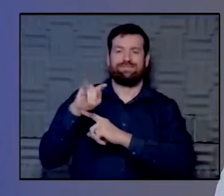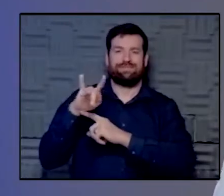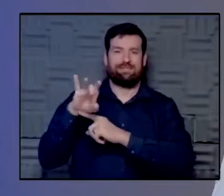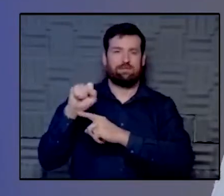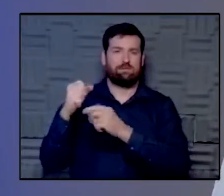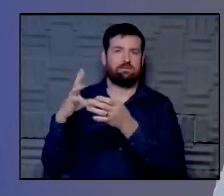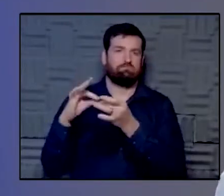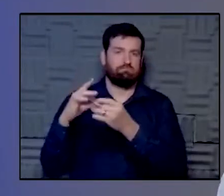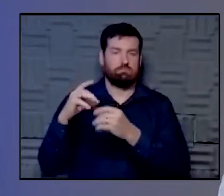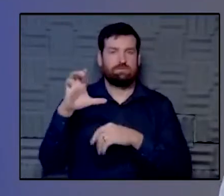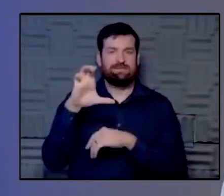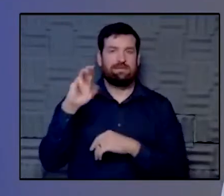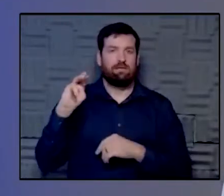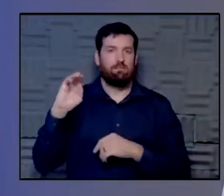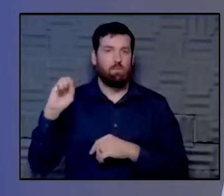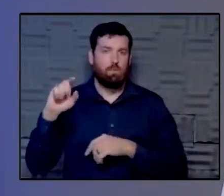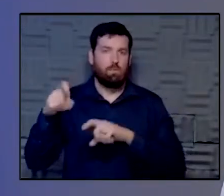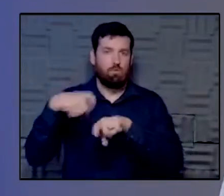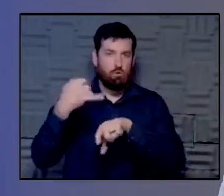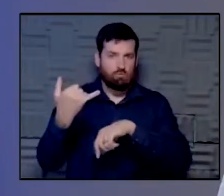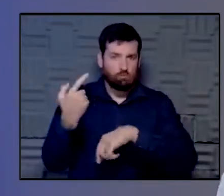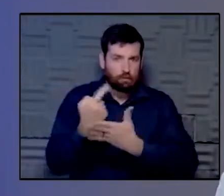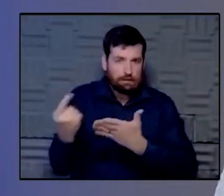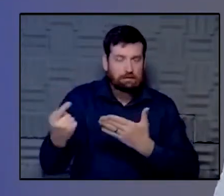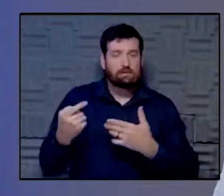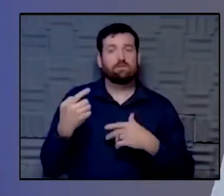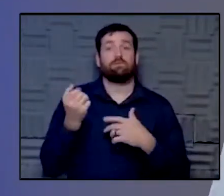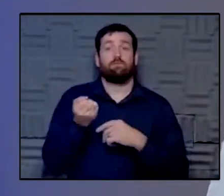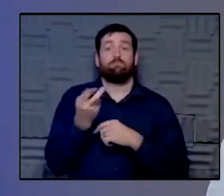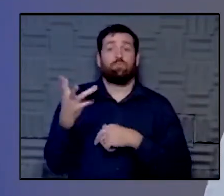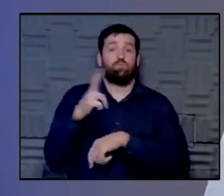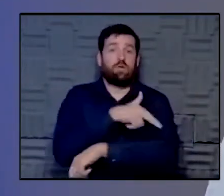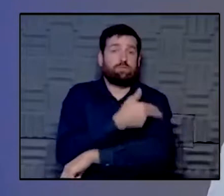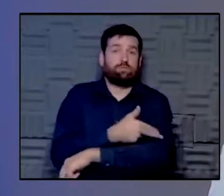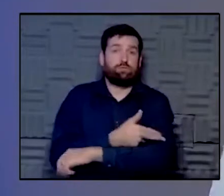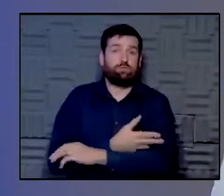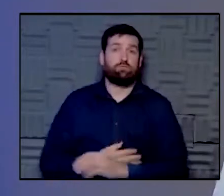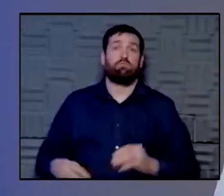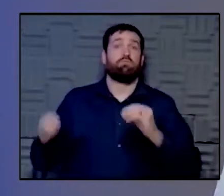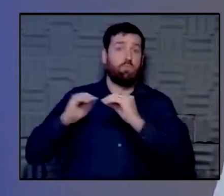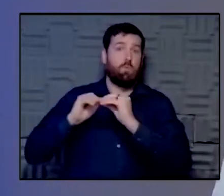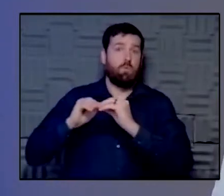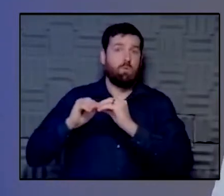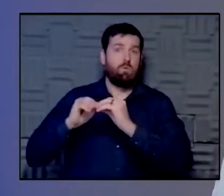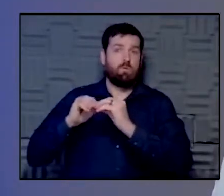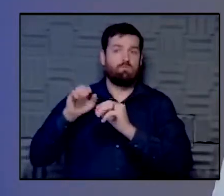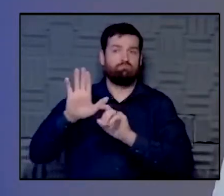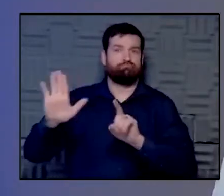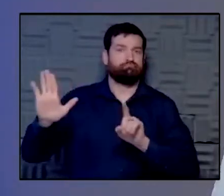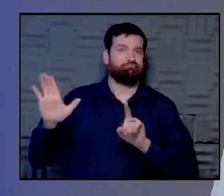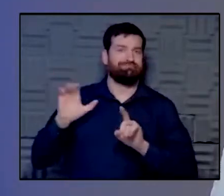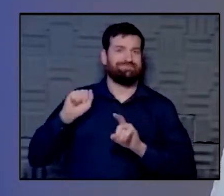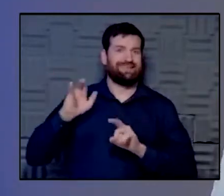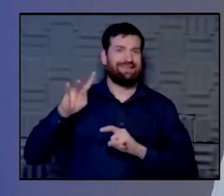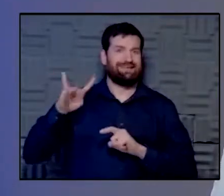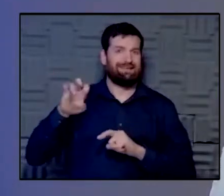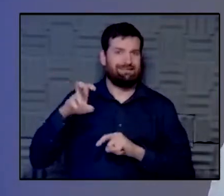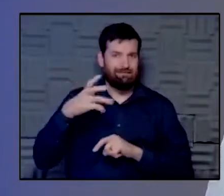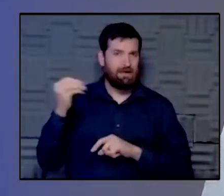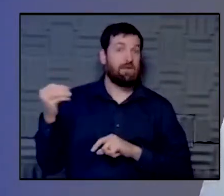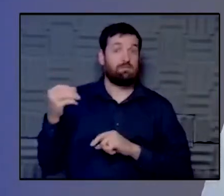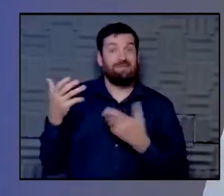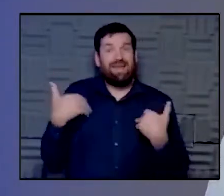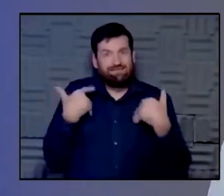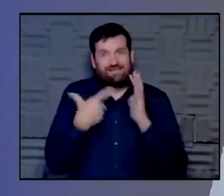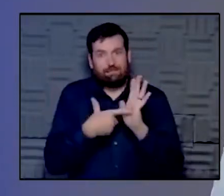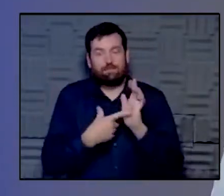had earlier this week, and there were a couple hospitals that were above us, and those are active and symptomatic patients, but